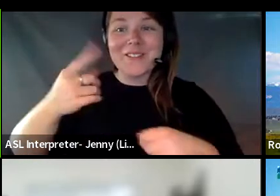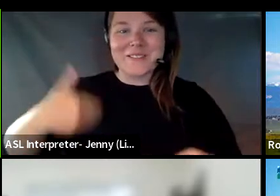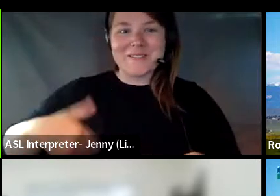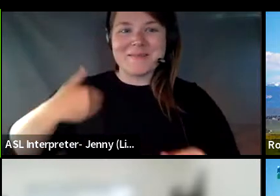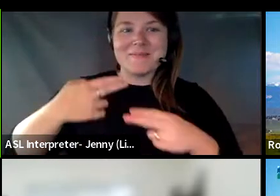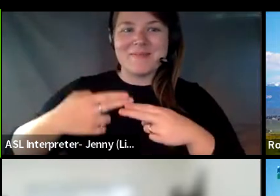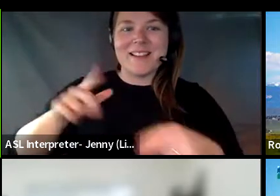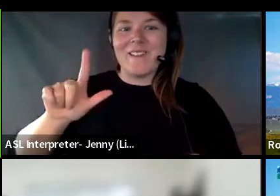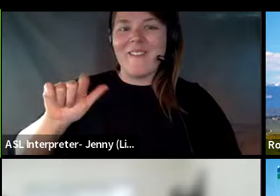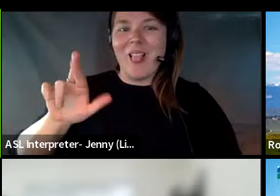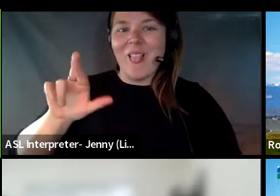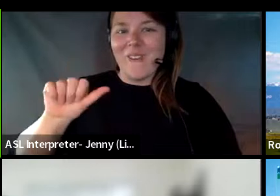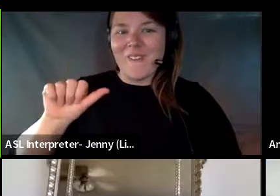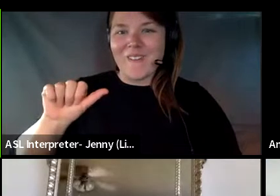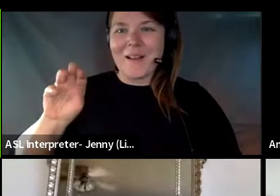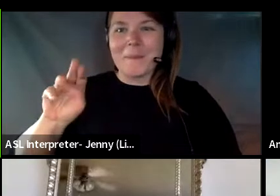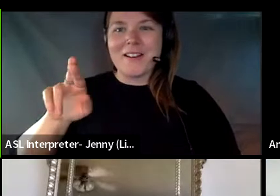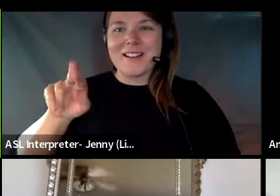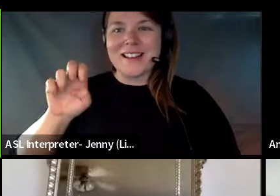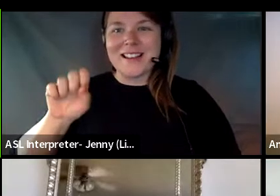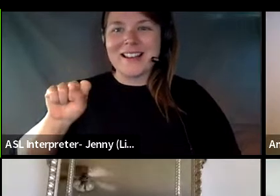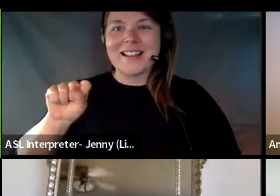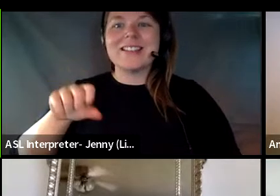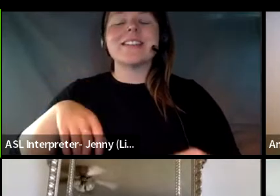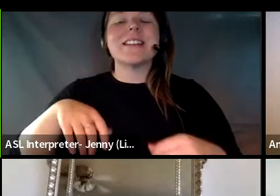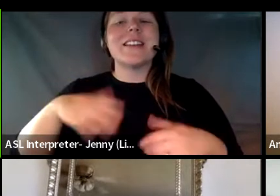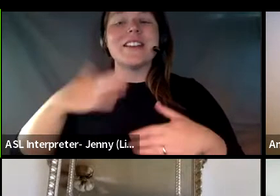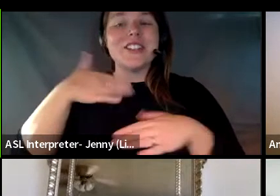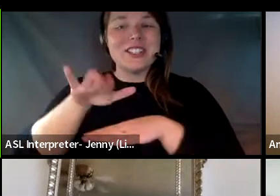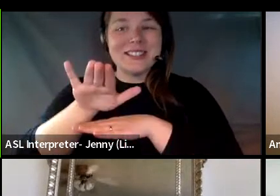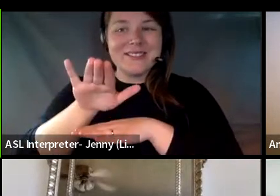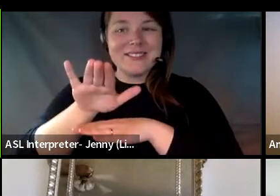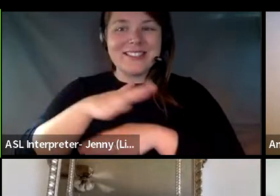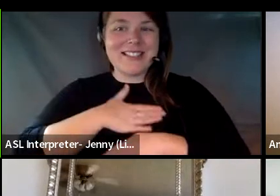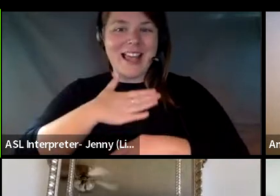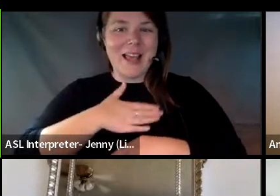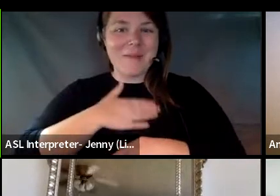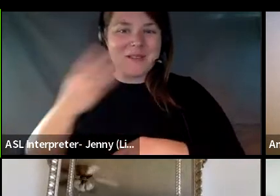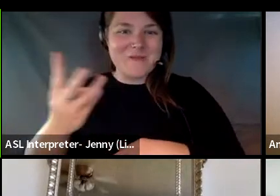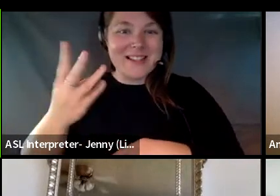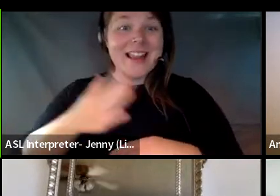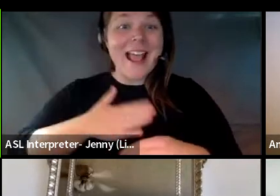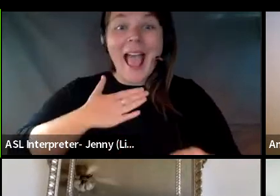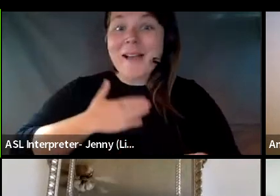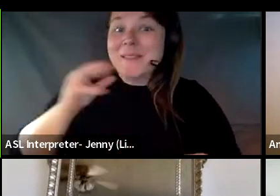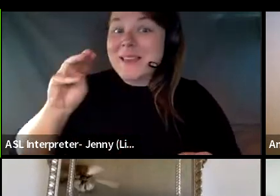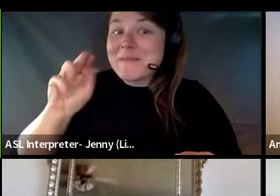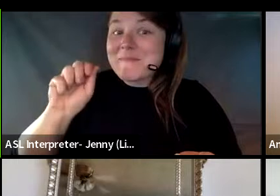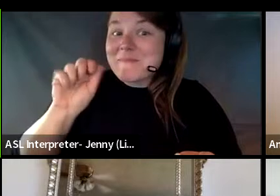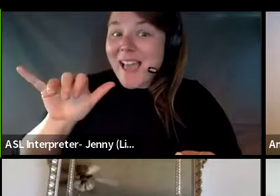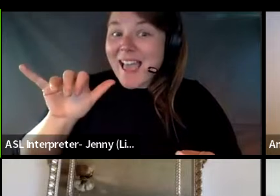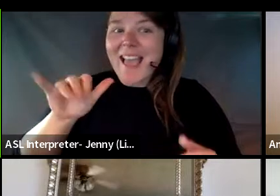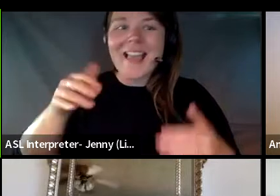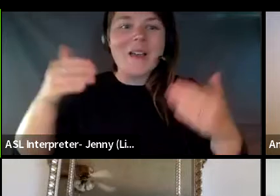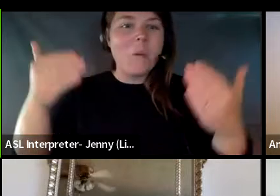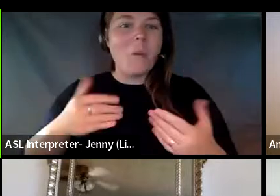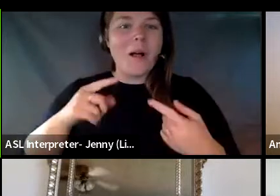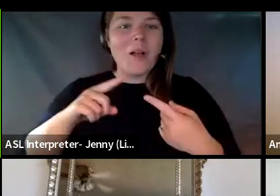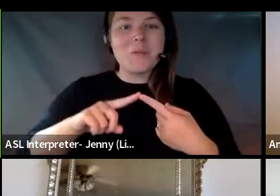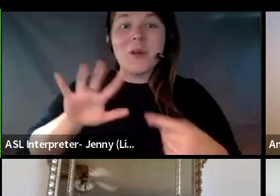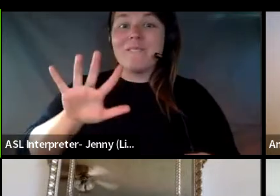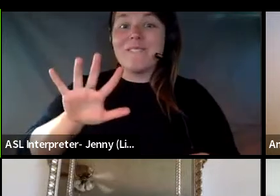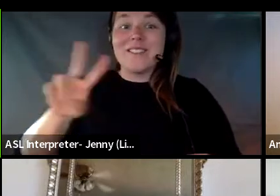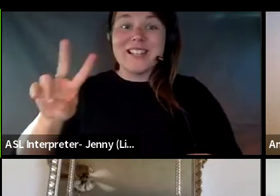Martinez. And yeah, good evening. Happy Wednesday. Happy May. And welcome to your 52nd